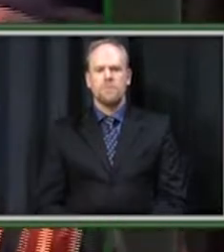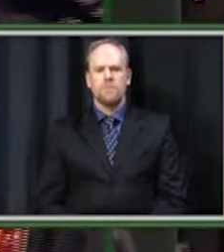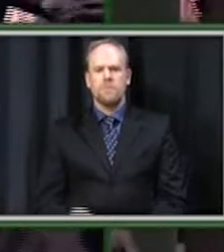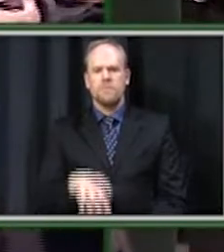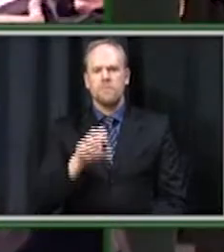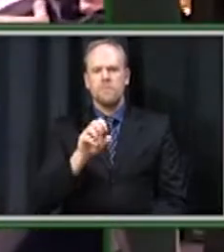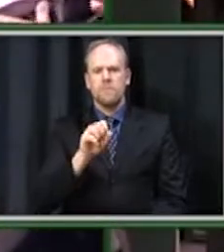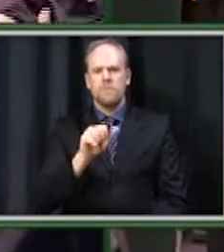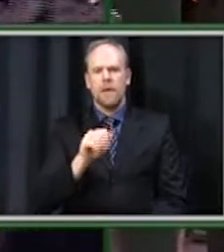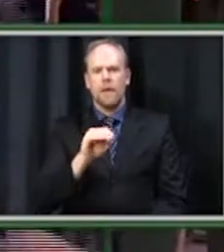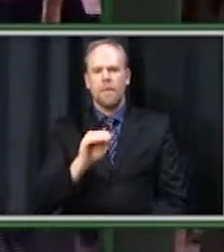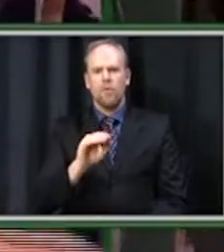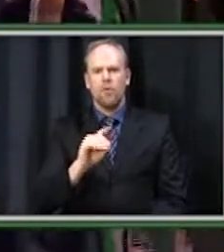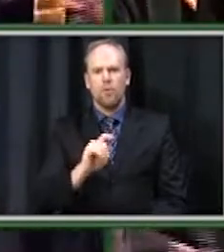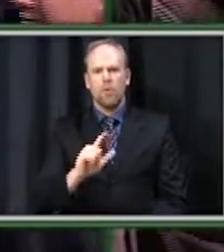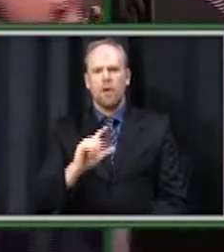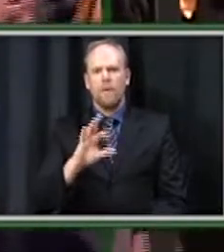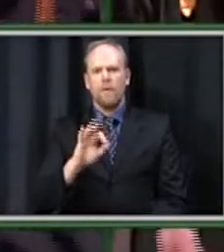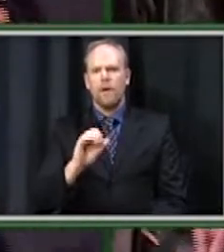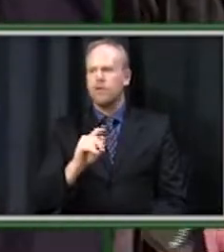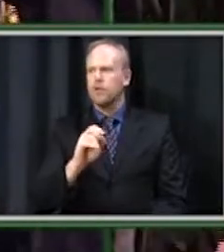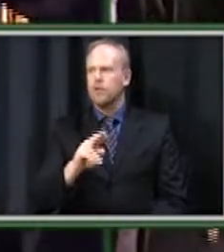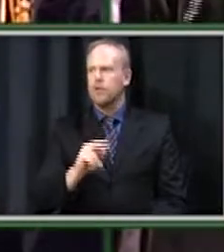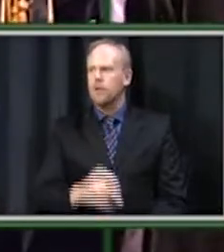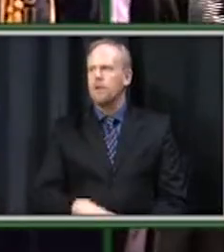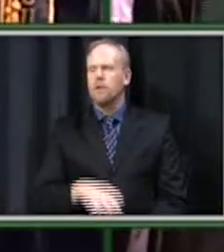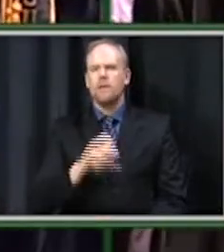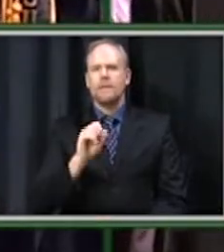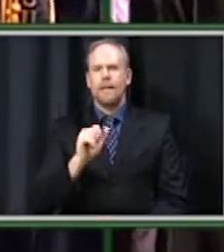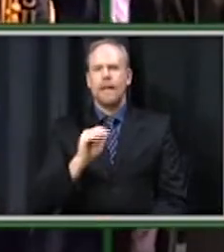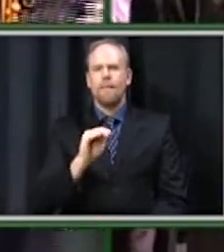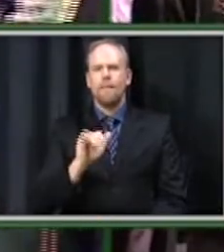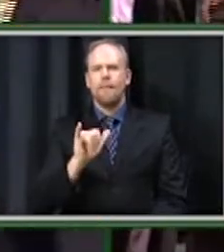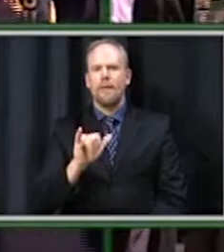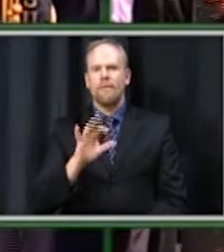Samuel Foster. Sammy Thatch.